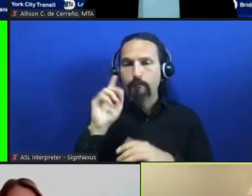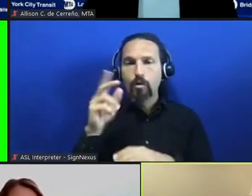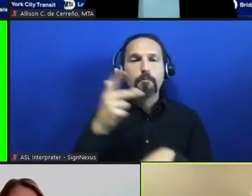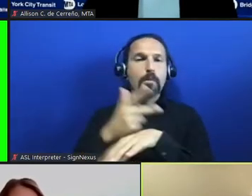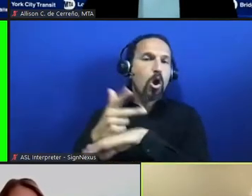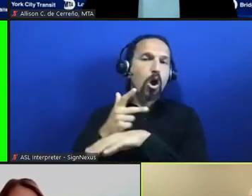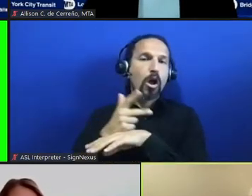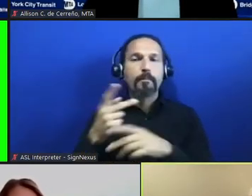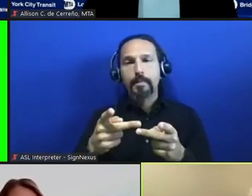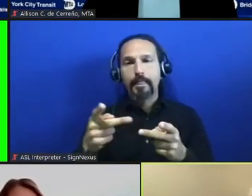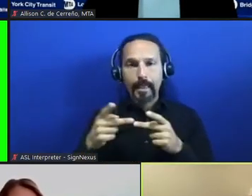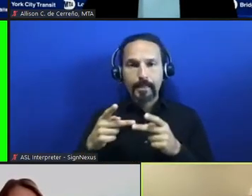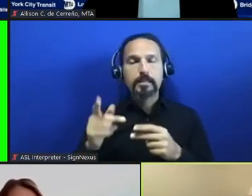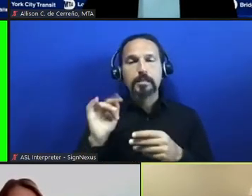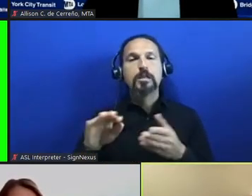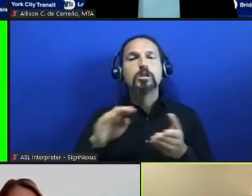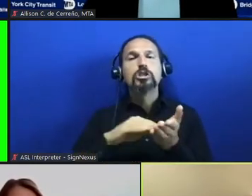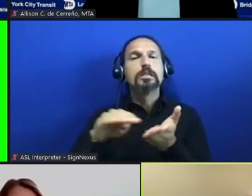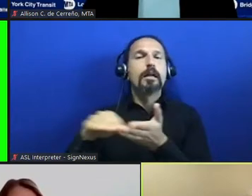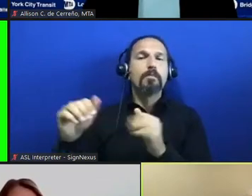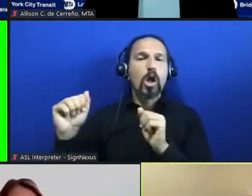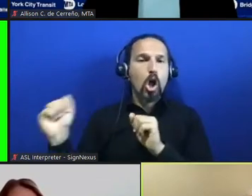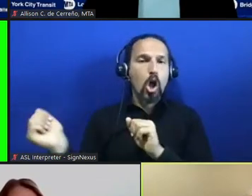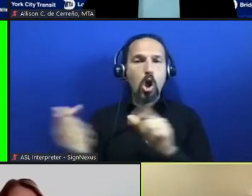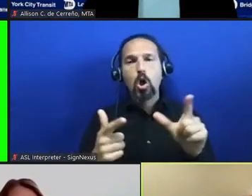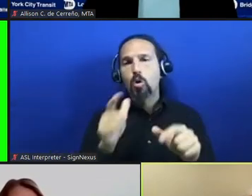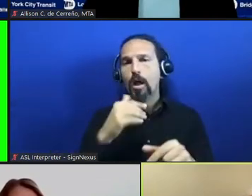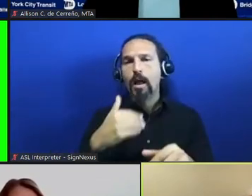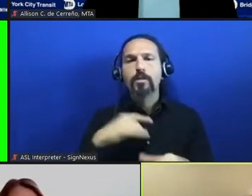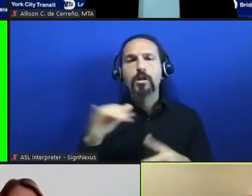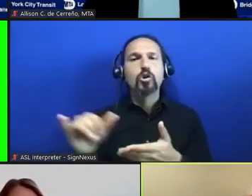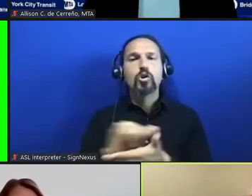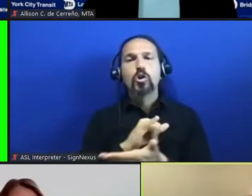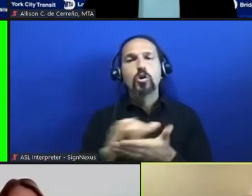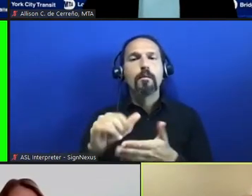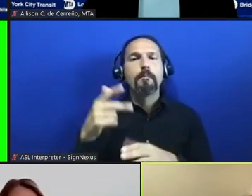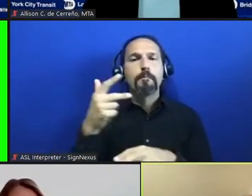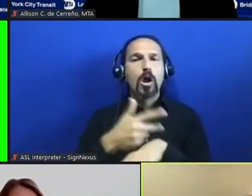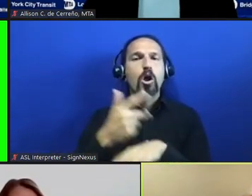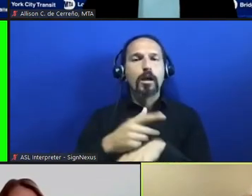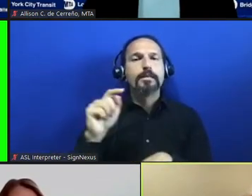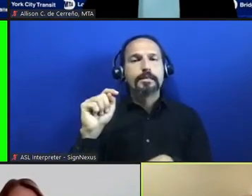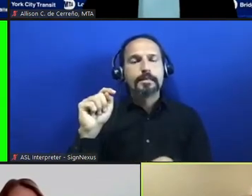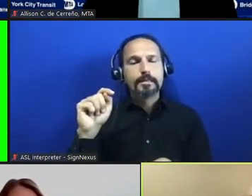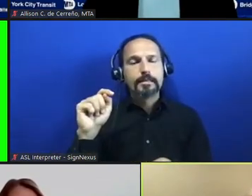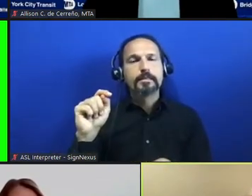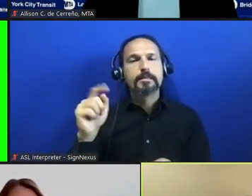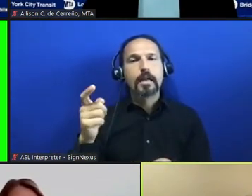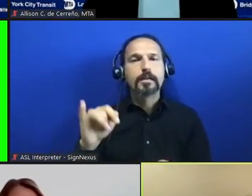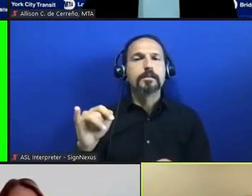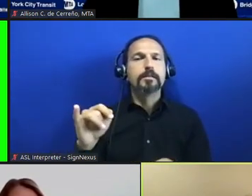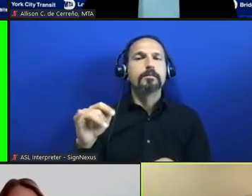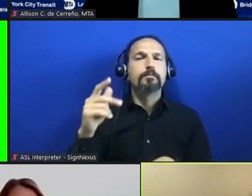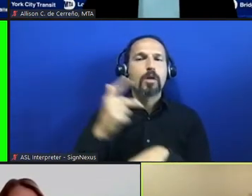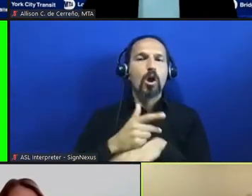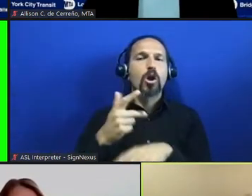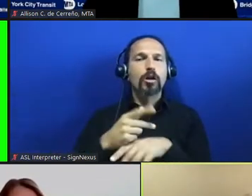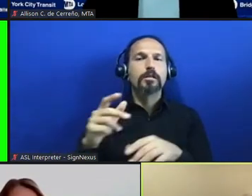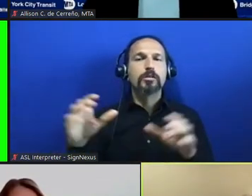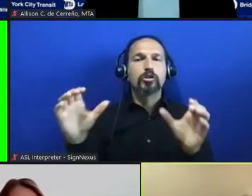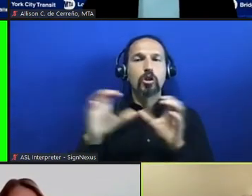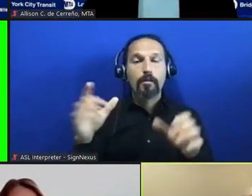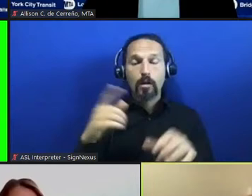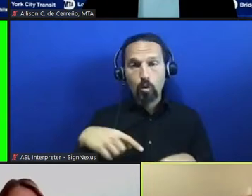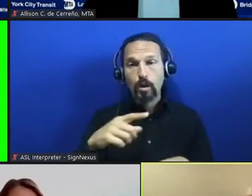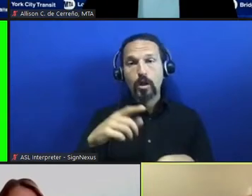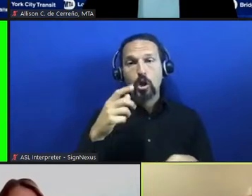and that is to exempt everyone who has a New York City parking tax exemption certificate automatically we're putting